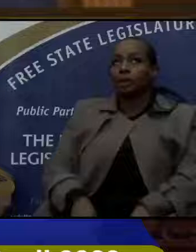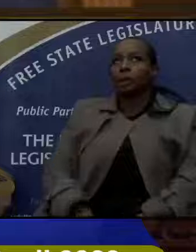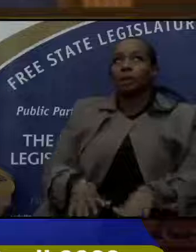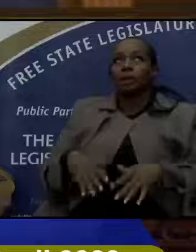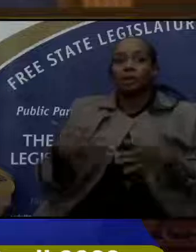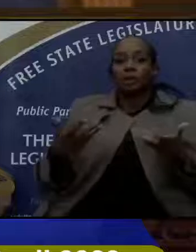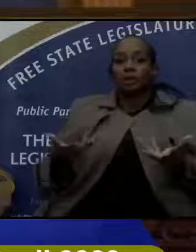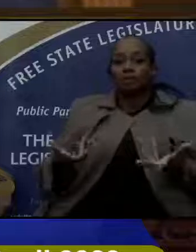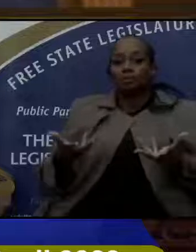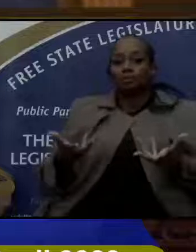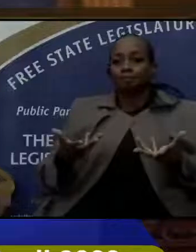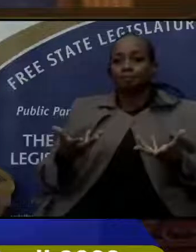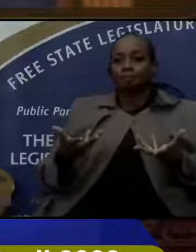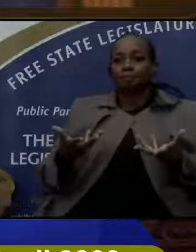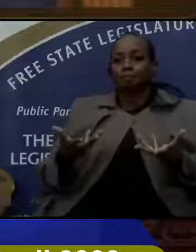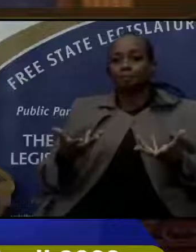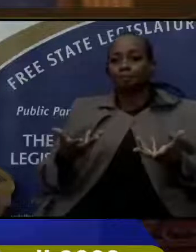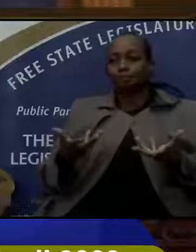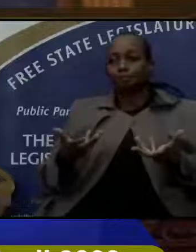Jesus Christ.